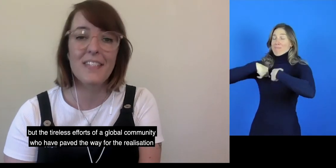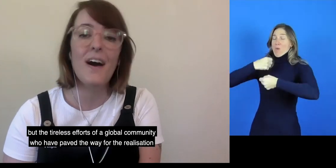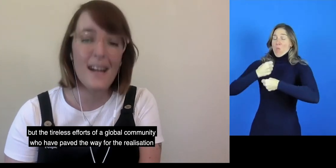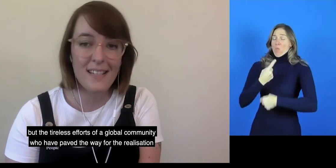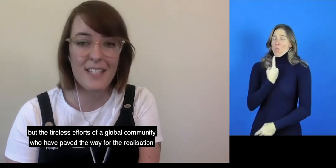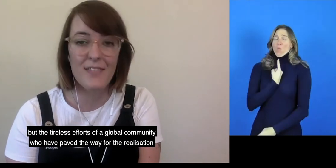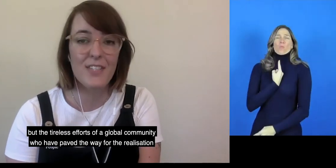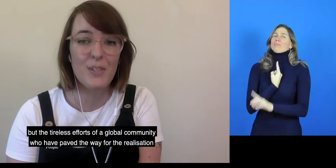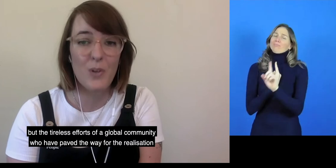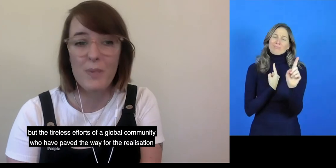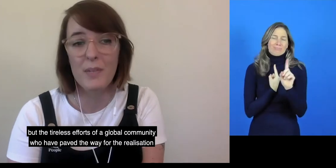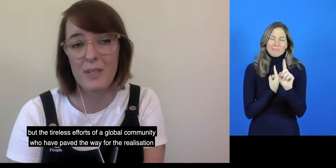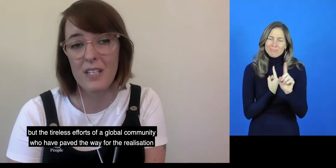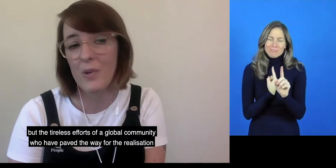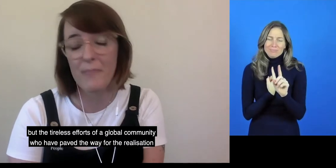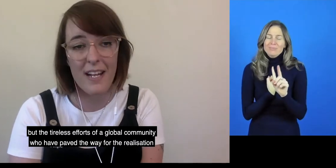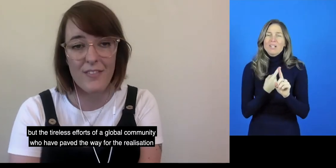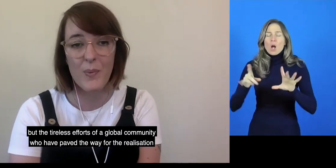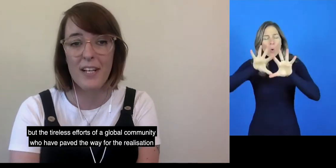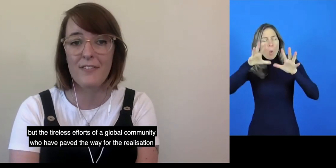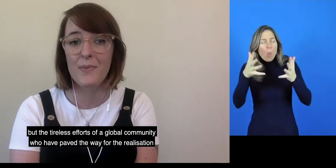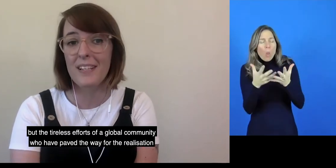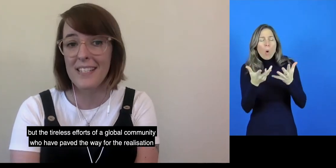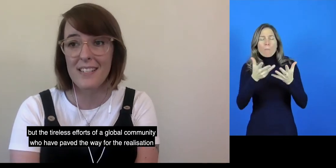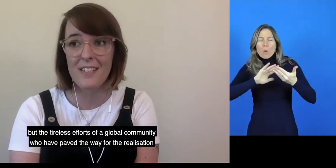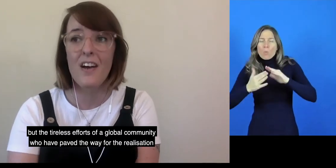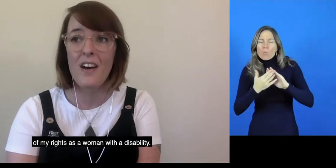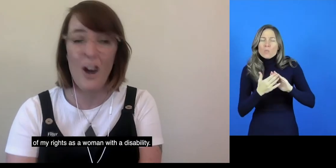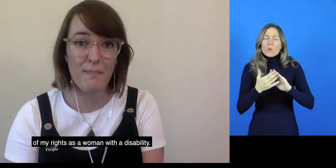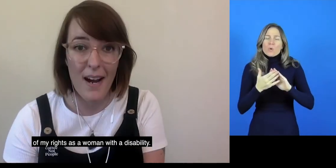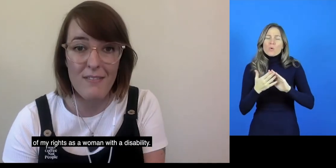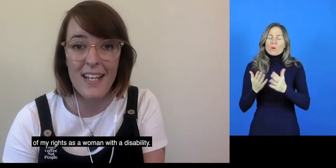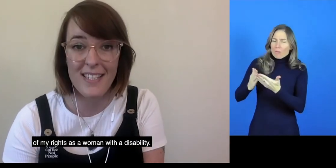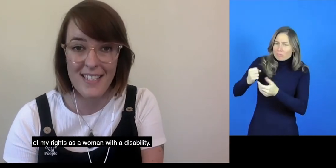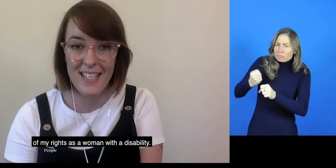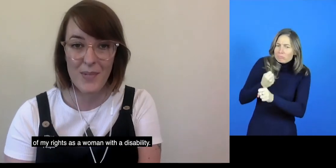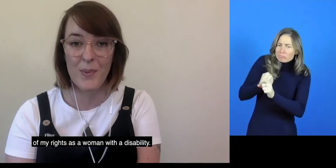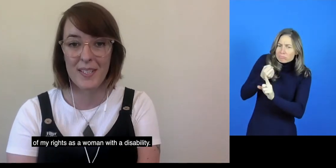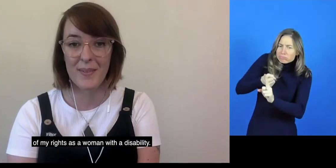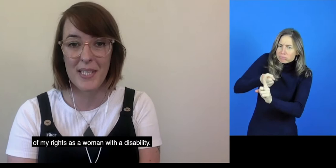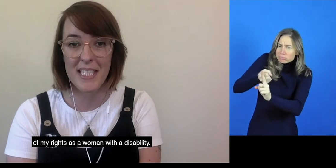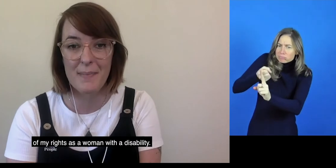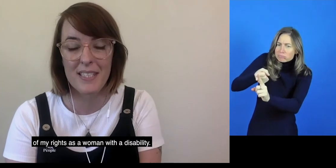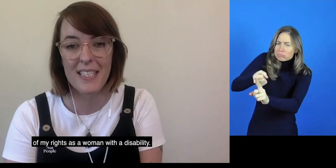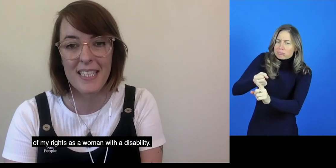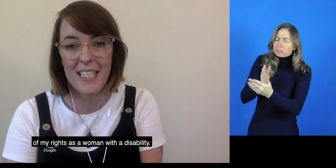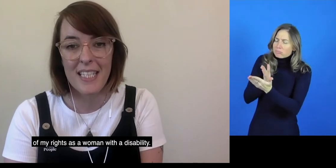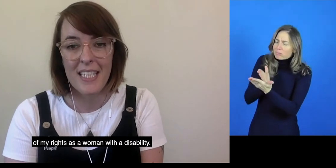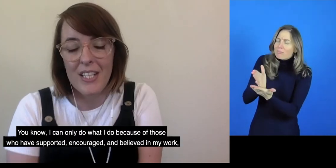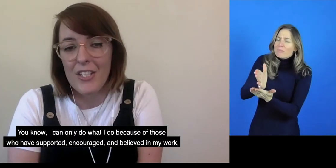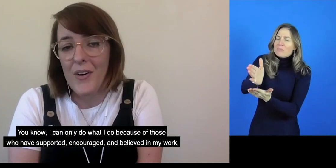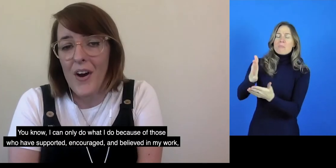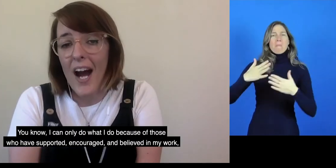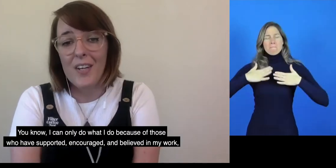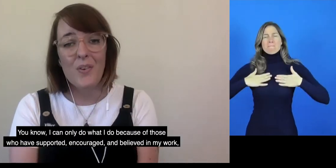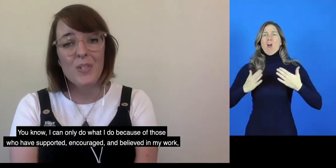the tireless efforts of a global community who have paved the way for the realisation of my rights as a woman with a disability.